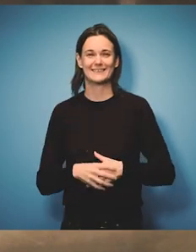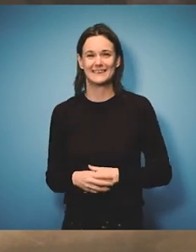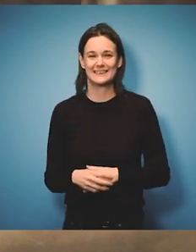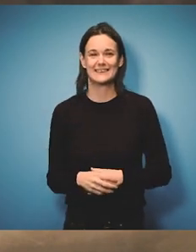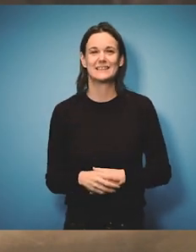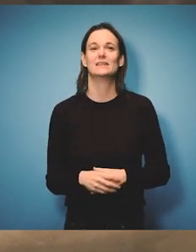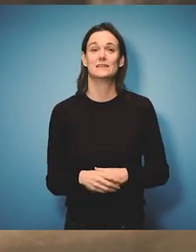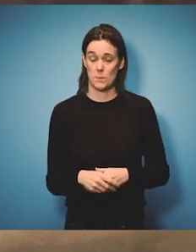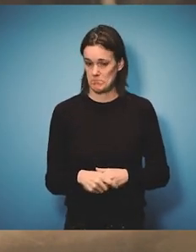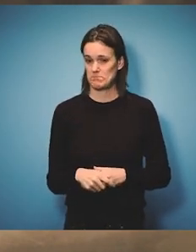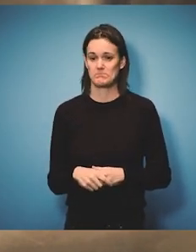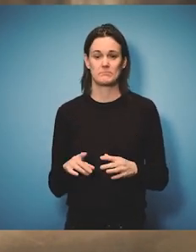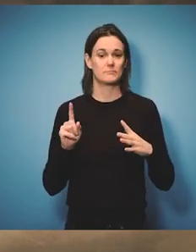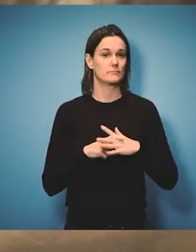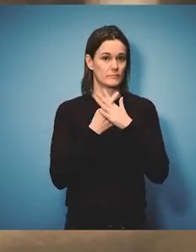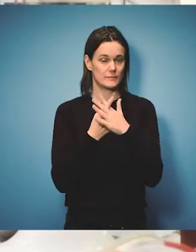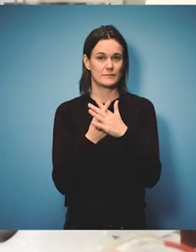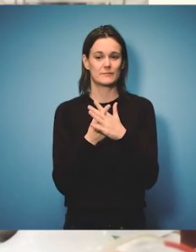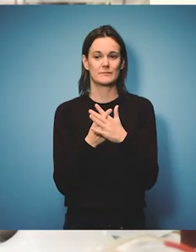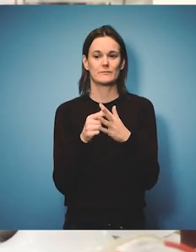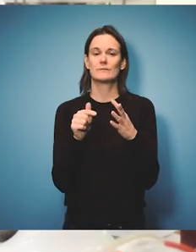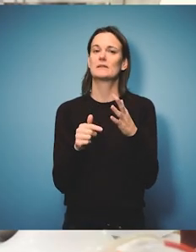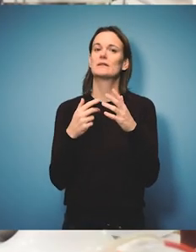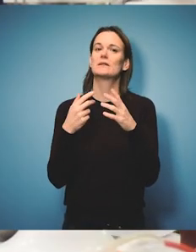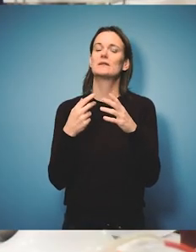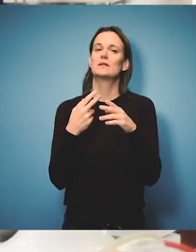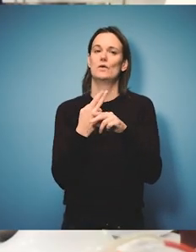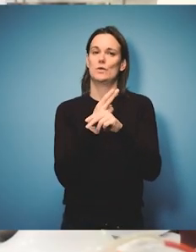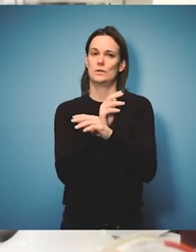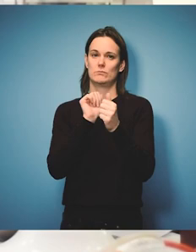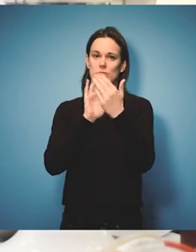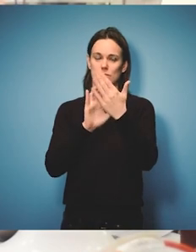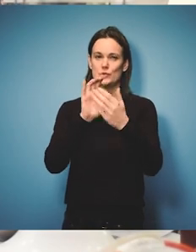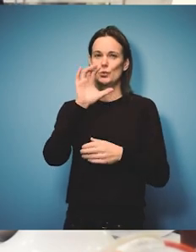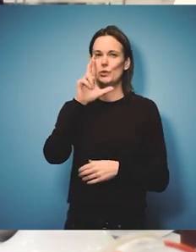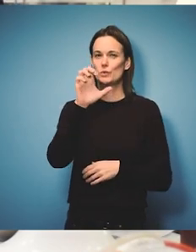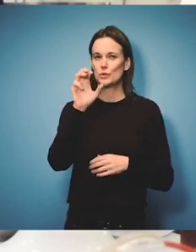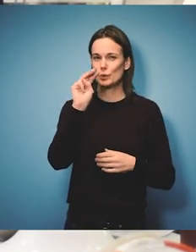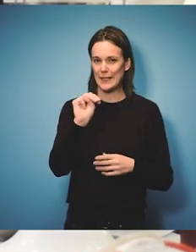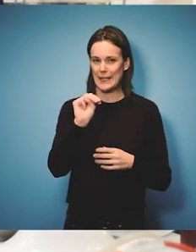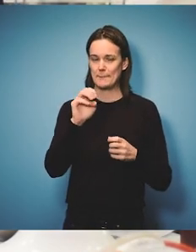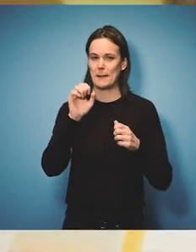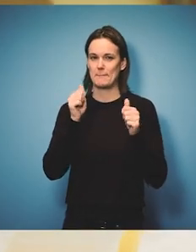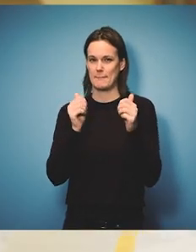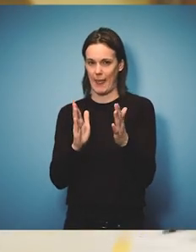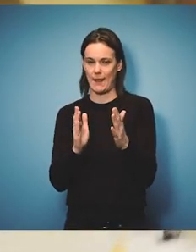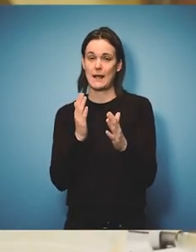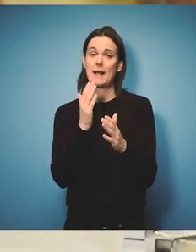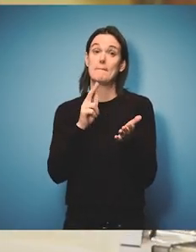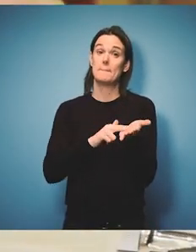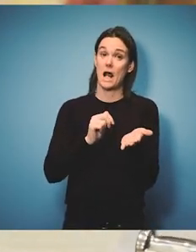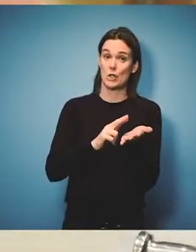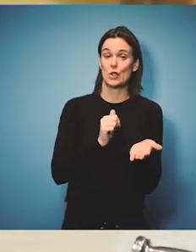nice flavorful holiday cake. So we're gonna start off. And this is called the creaming method. We're gonna take